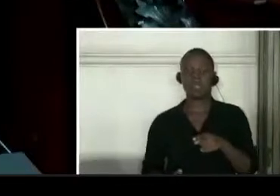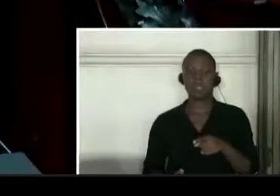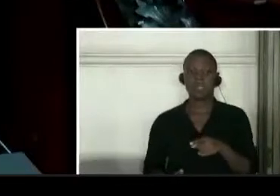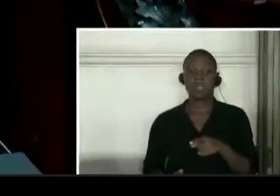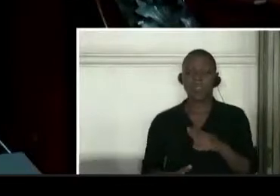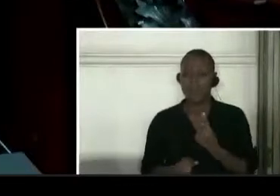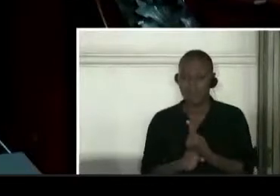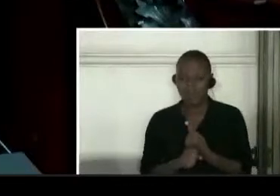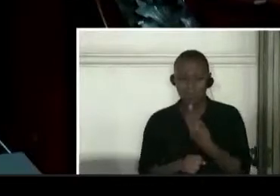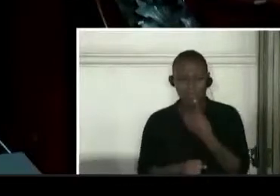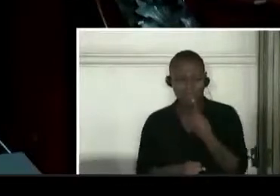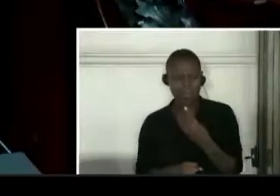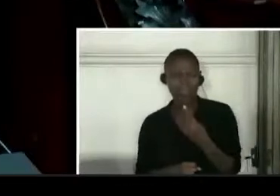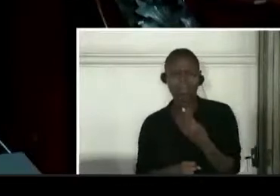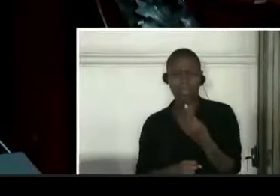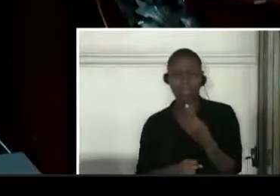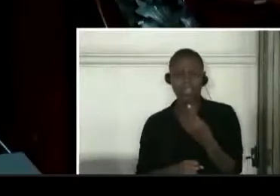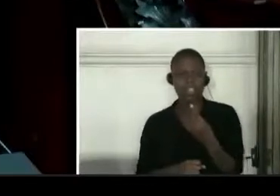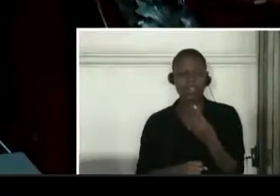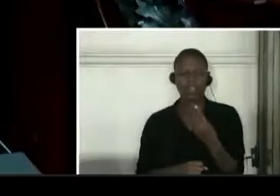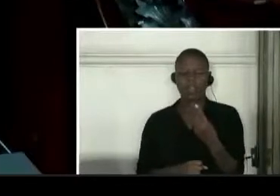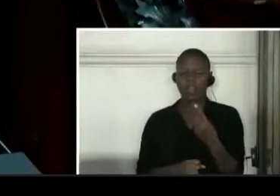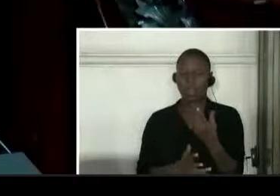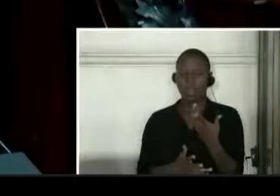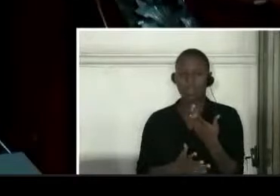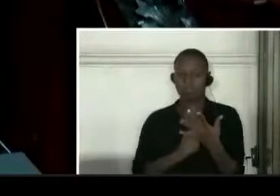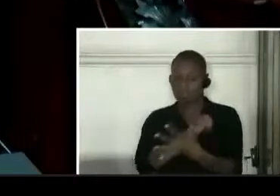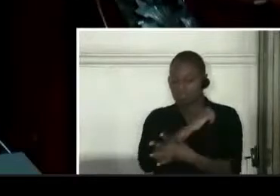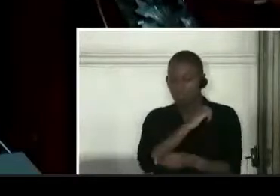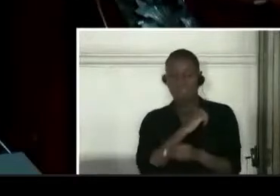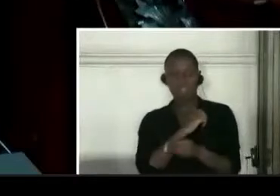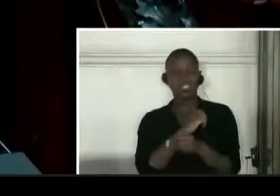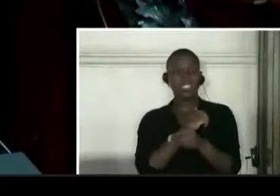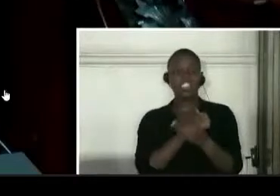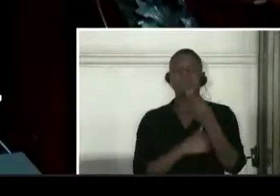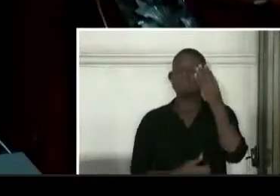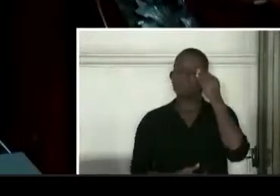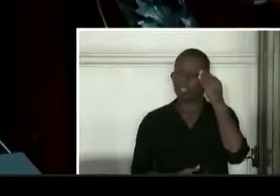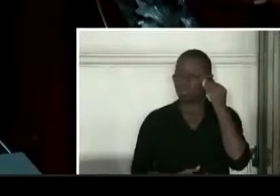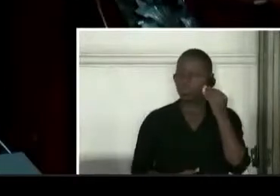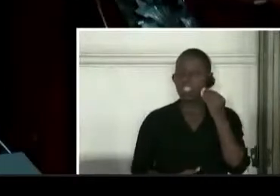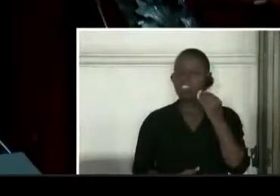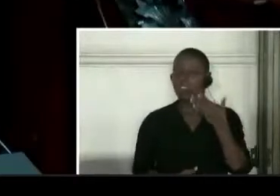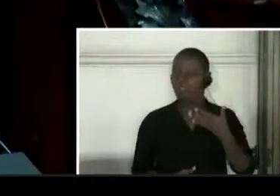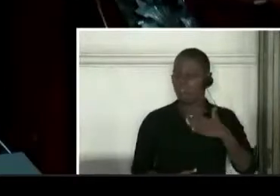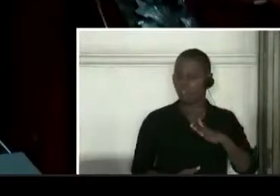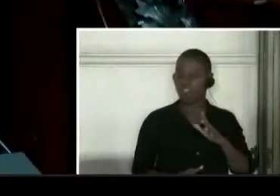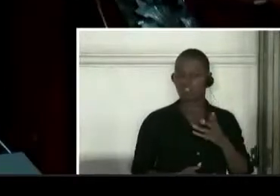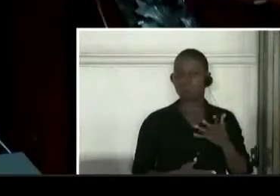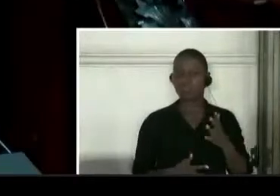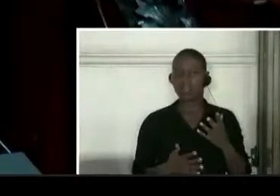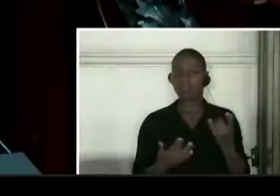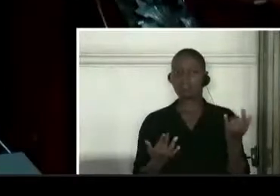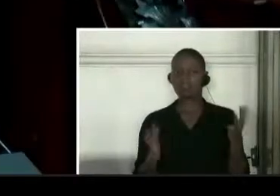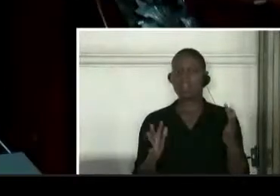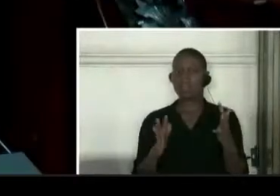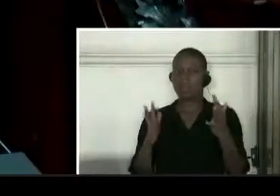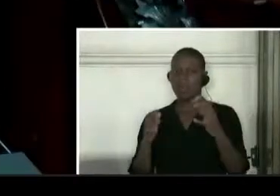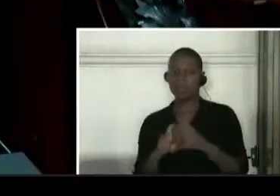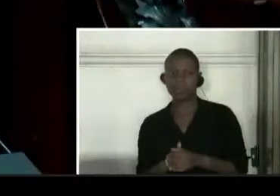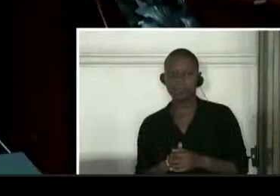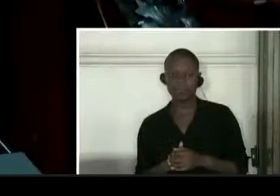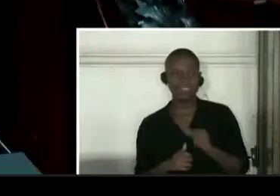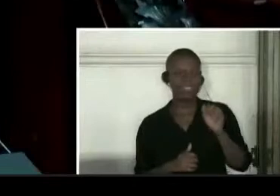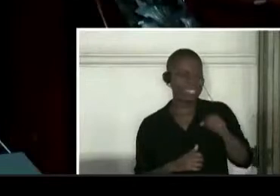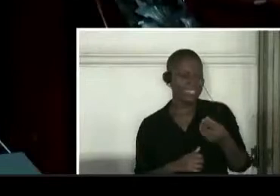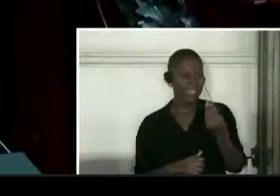the poor. Honorable Chair, I often wish government can be able to build houses for all the millions that are